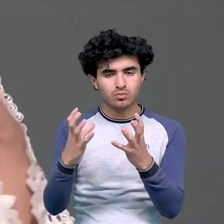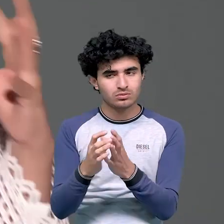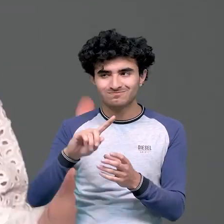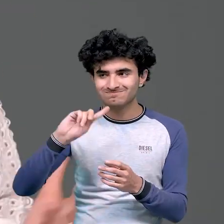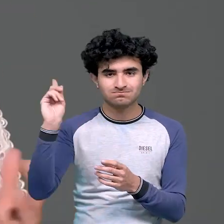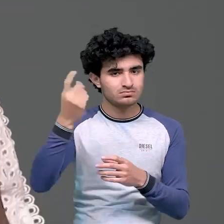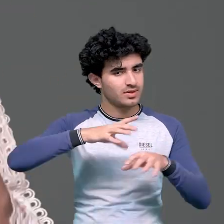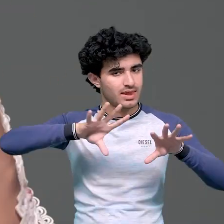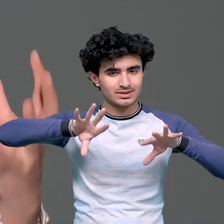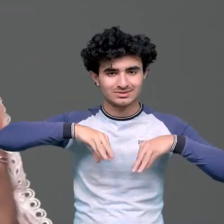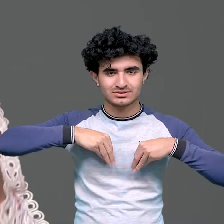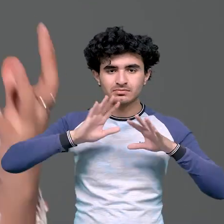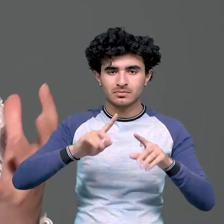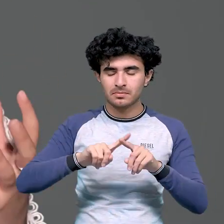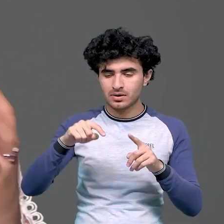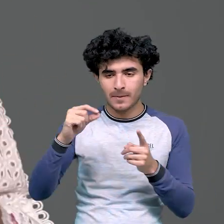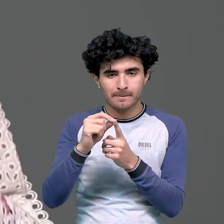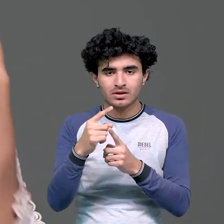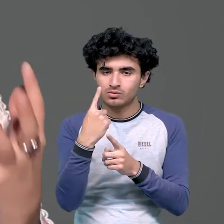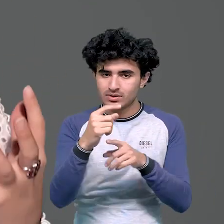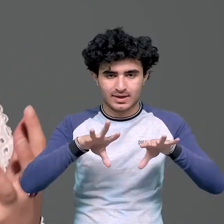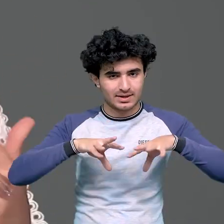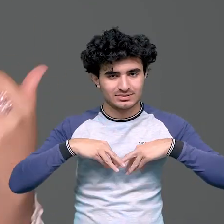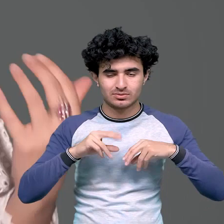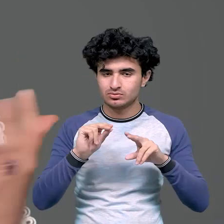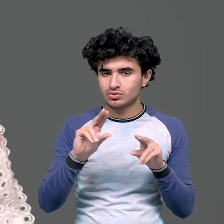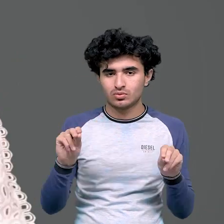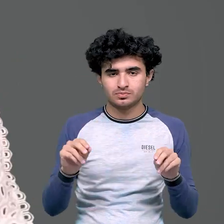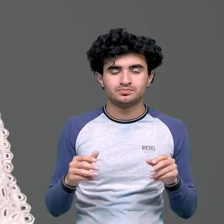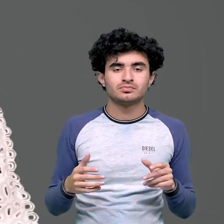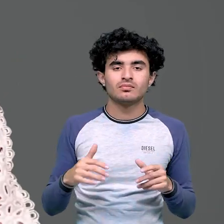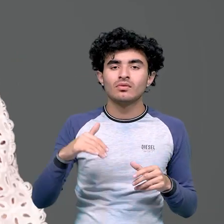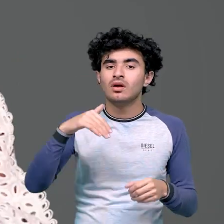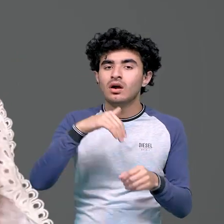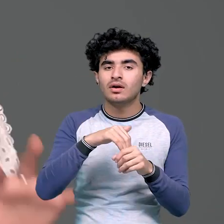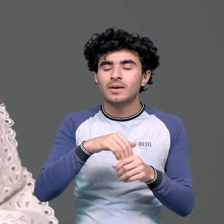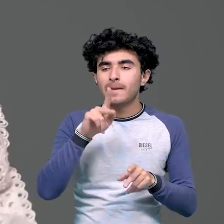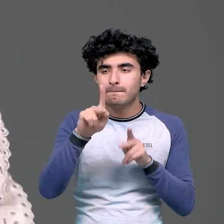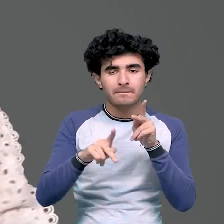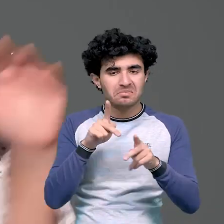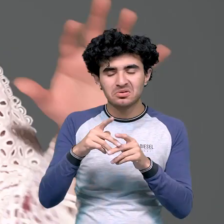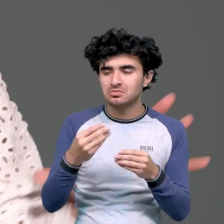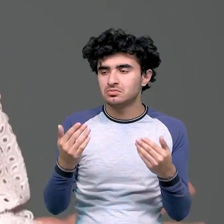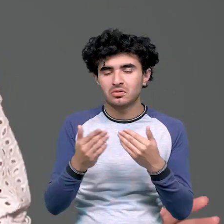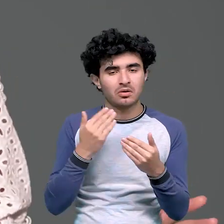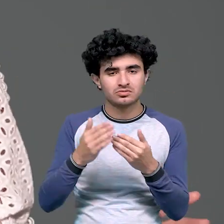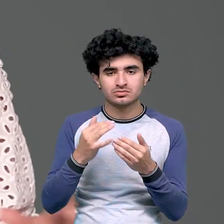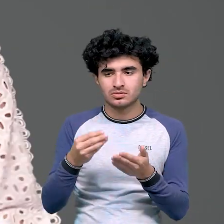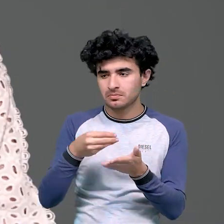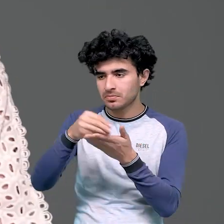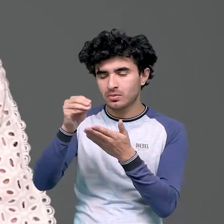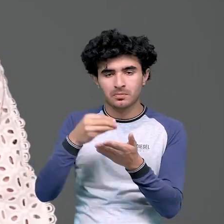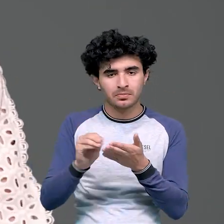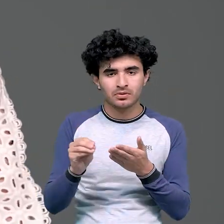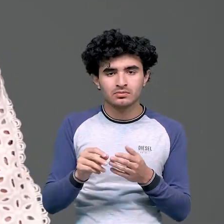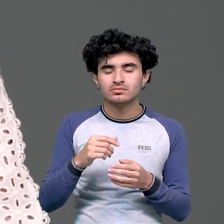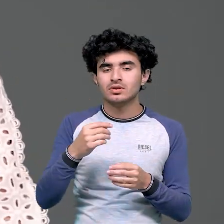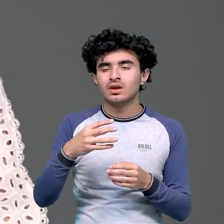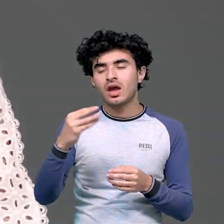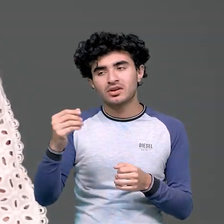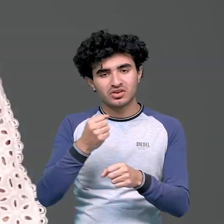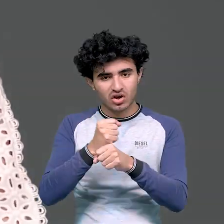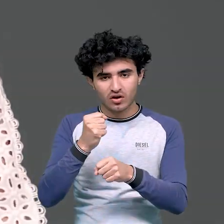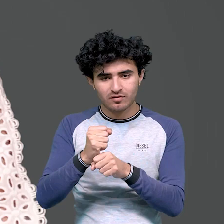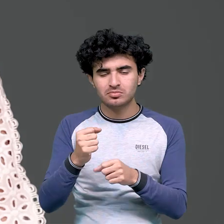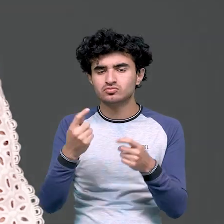The whole world, crypto, blockchain, Web 3.0 has gone mainstream everywhere else in the world except for Pakistan.